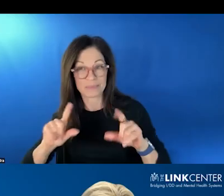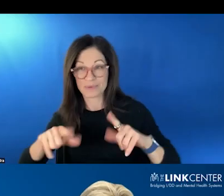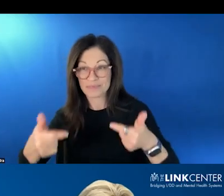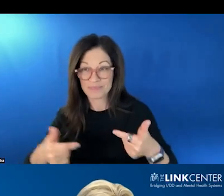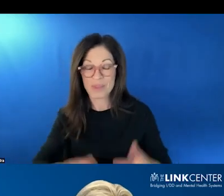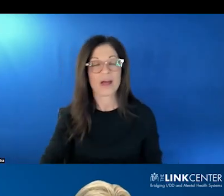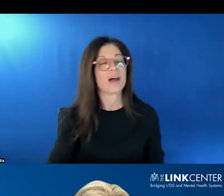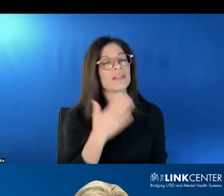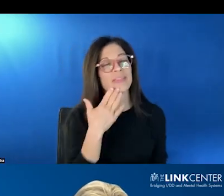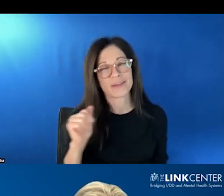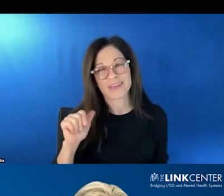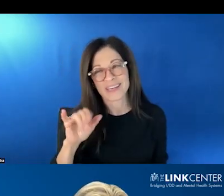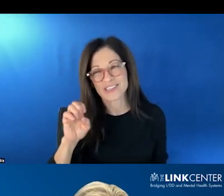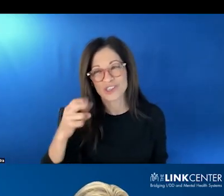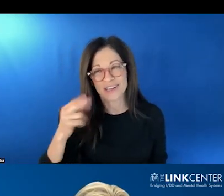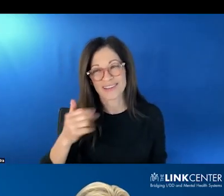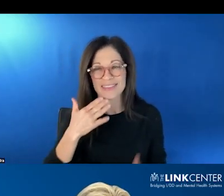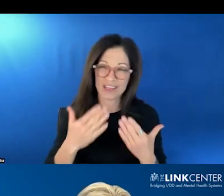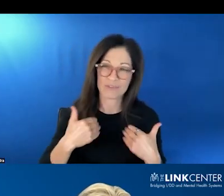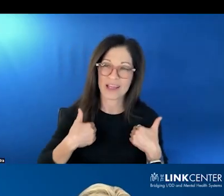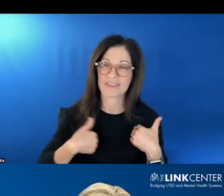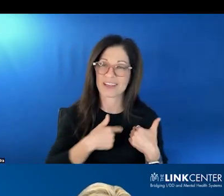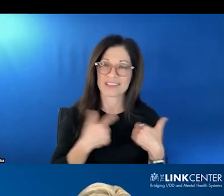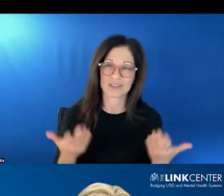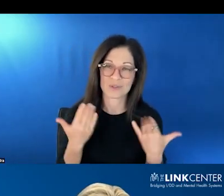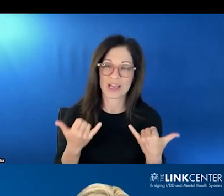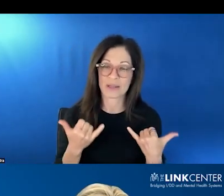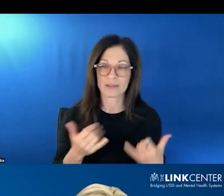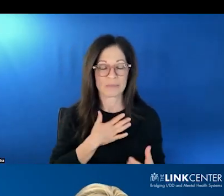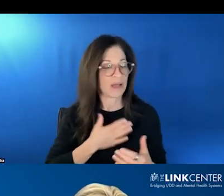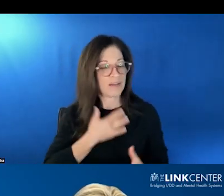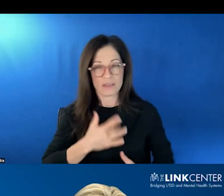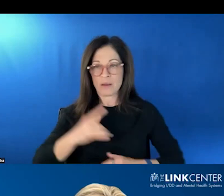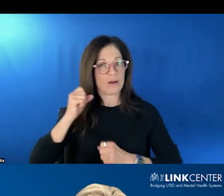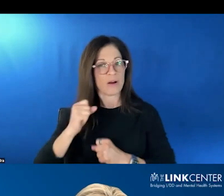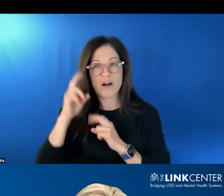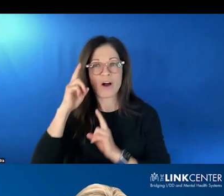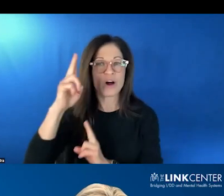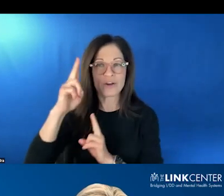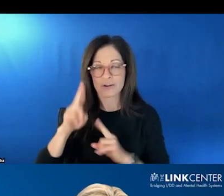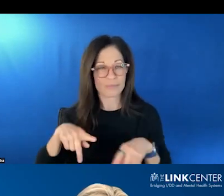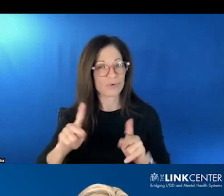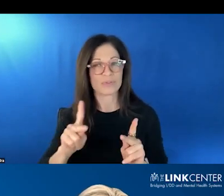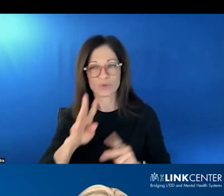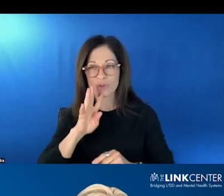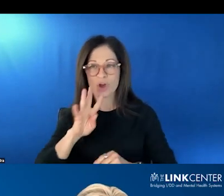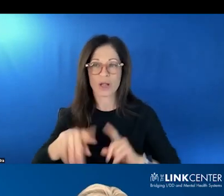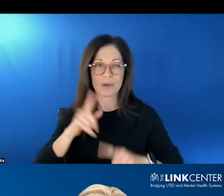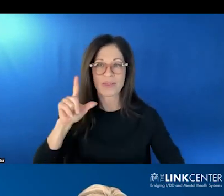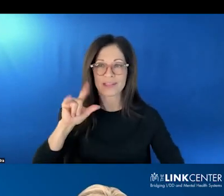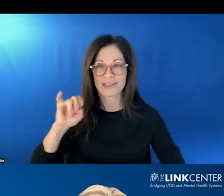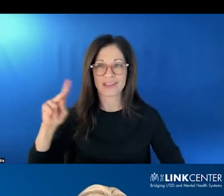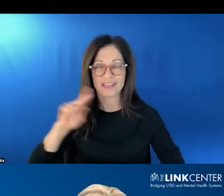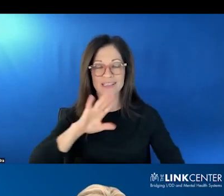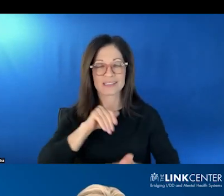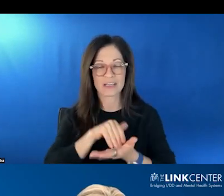Aisha, and thank you everyone for having us today. It's my great honor and privilege to be talking about the Link Center. And I